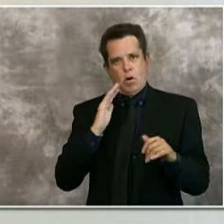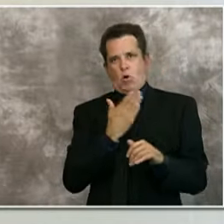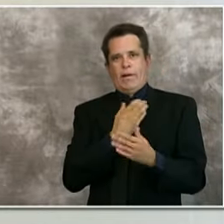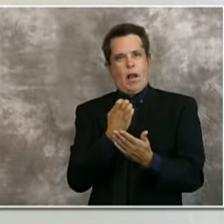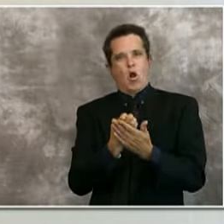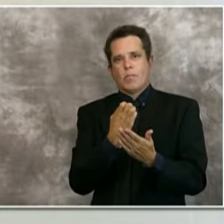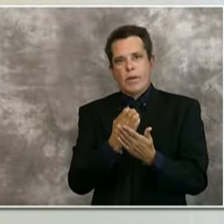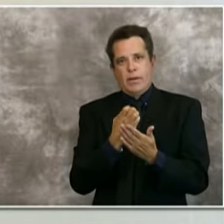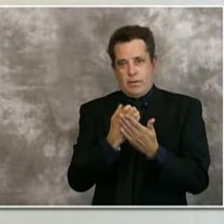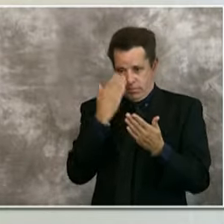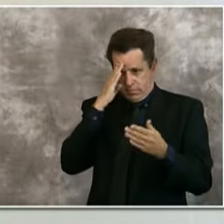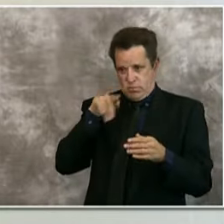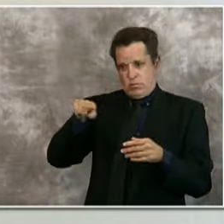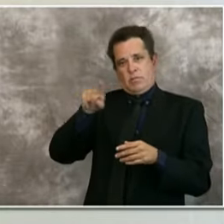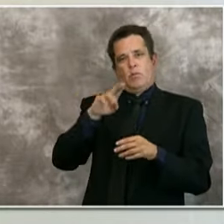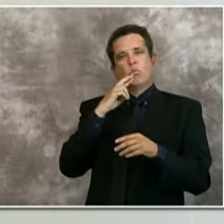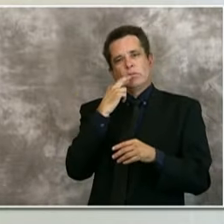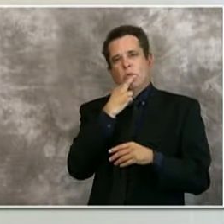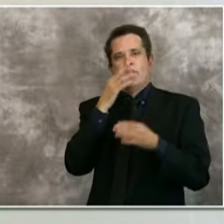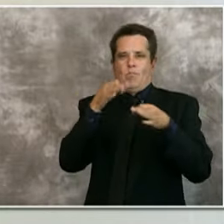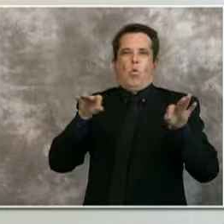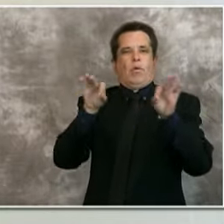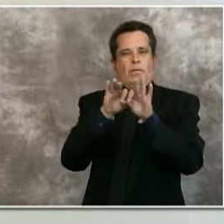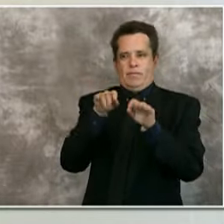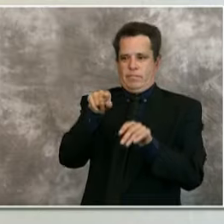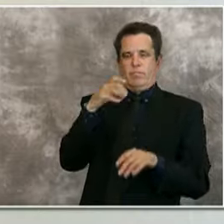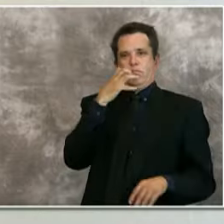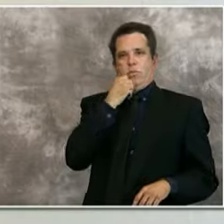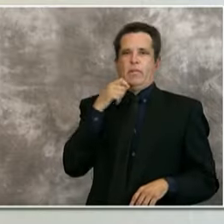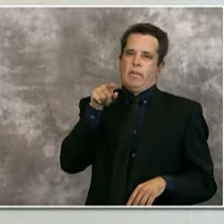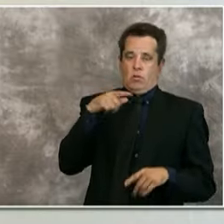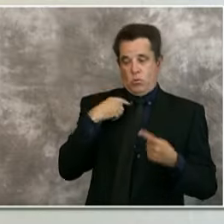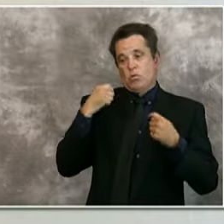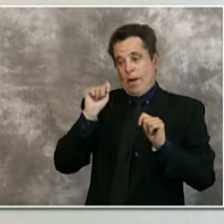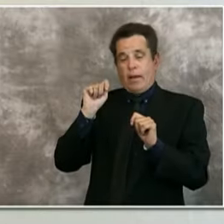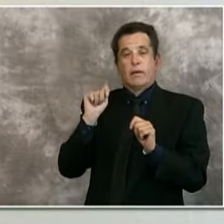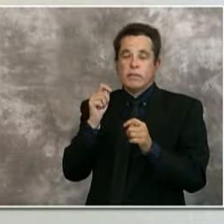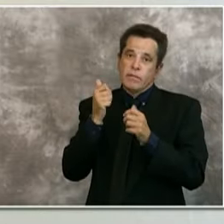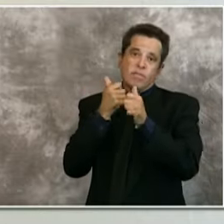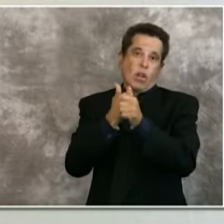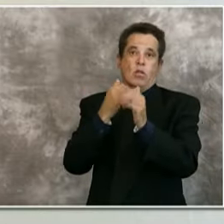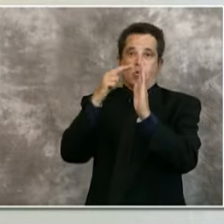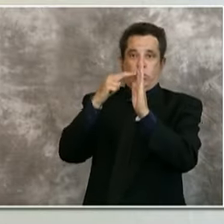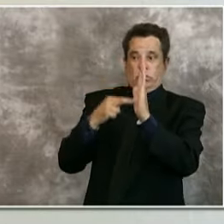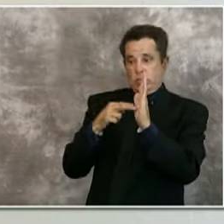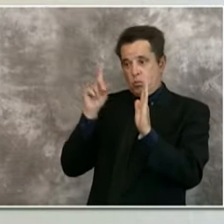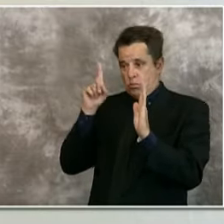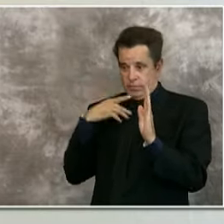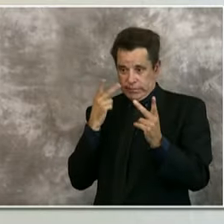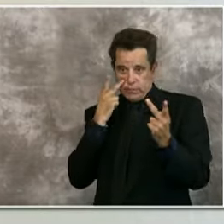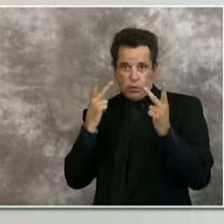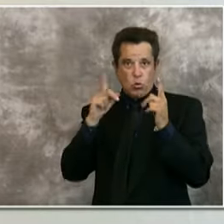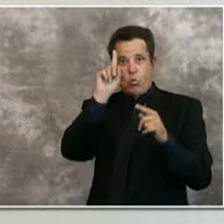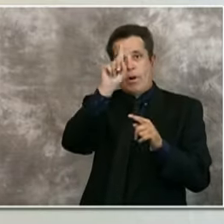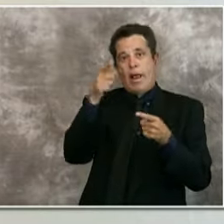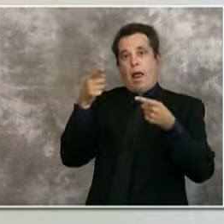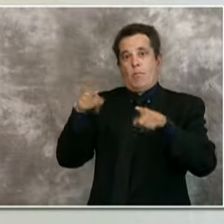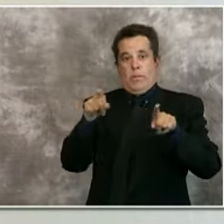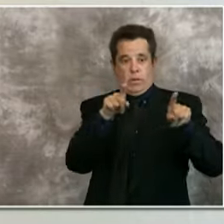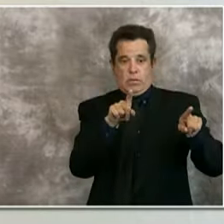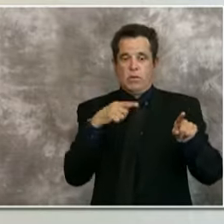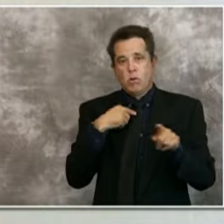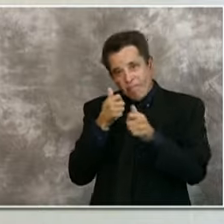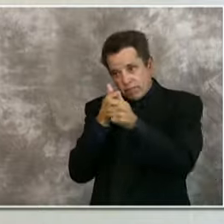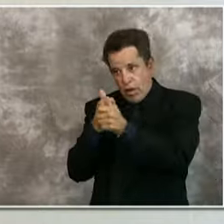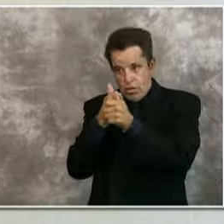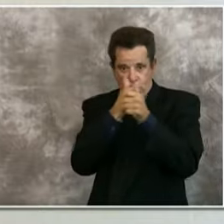economy that we know are important. And so we're trying to take action guided based on where we're seeing the cases, where we're seeing the outbreaks,